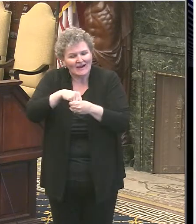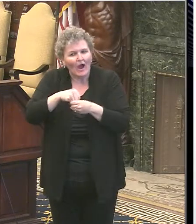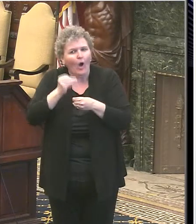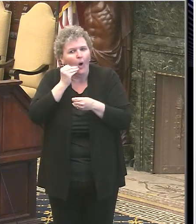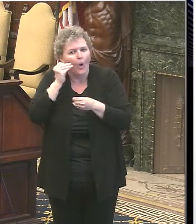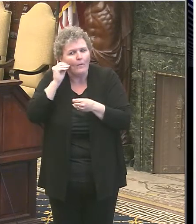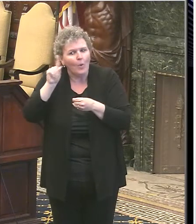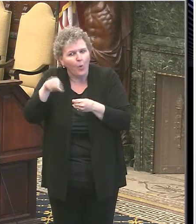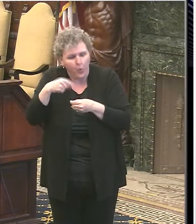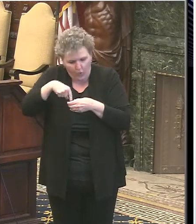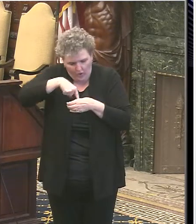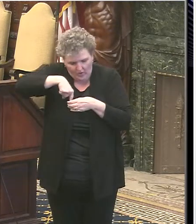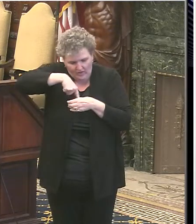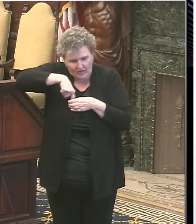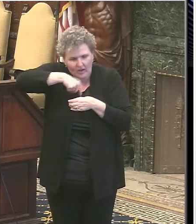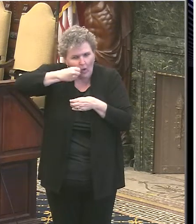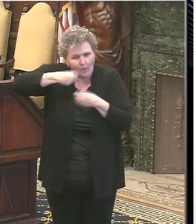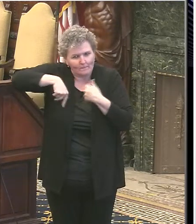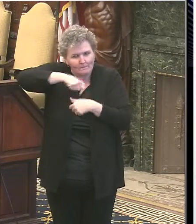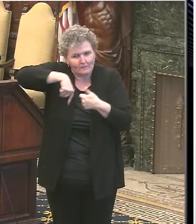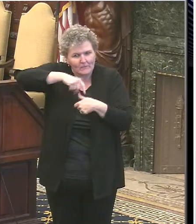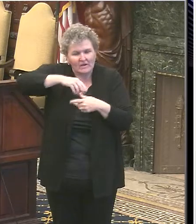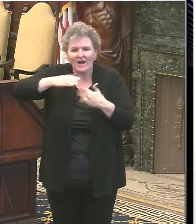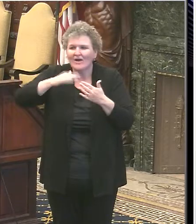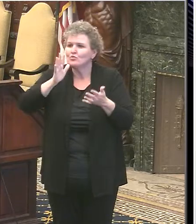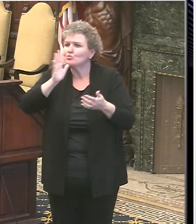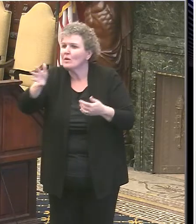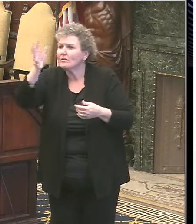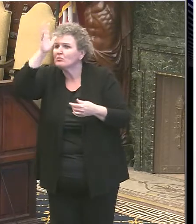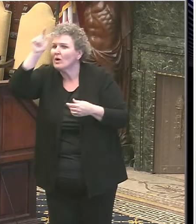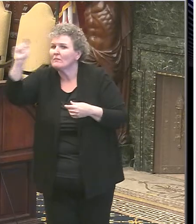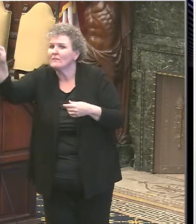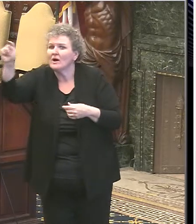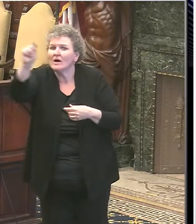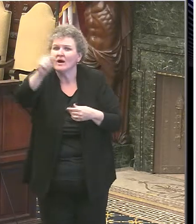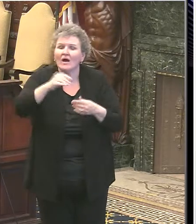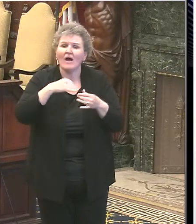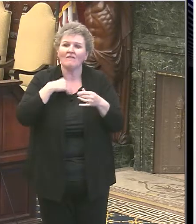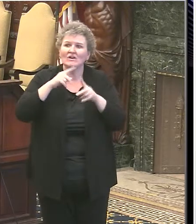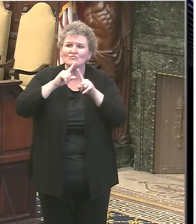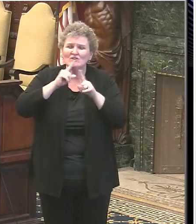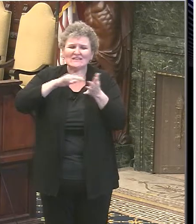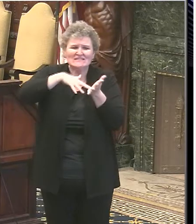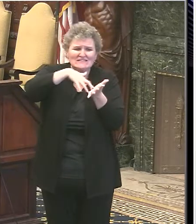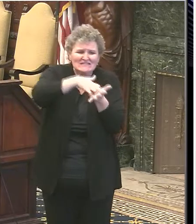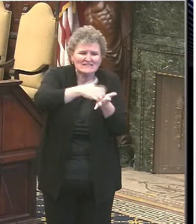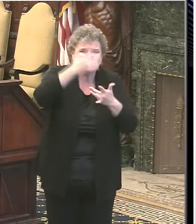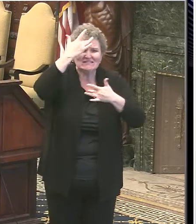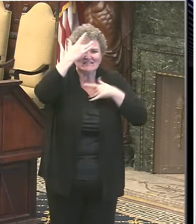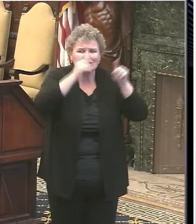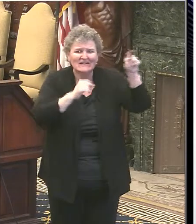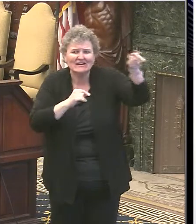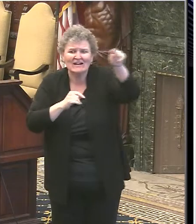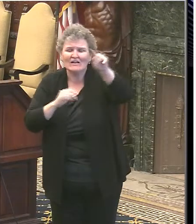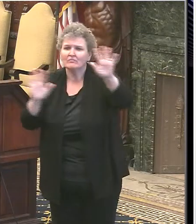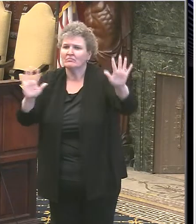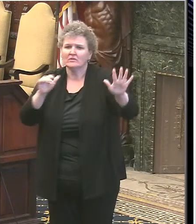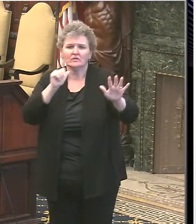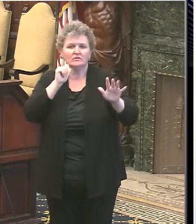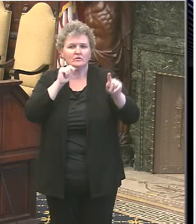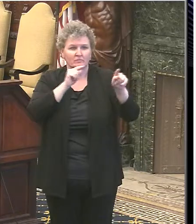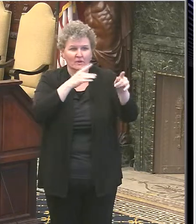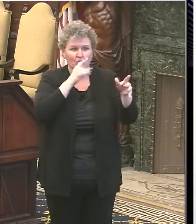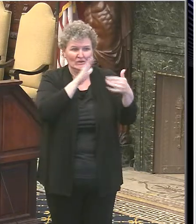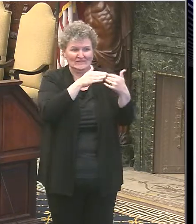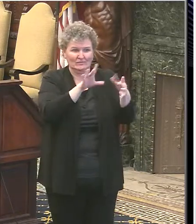COVID to your elderly grandmother or to that cousin of yours that may have a chronic medical condition that might make him severely ill if he got the infection.